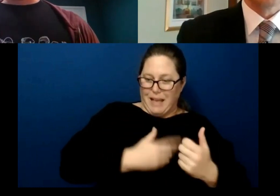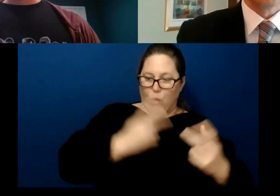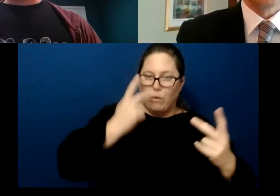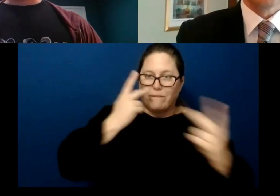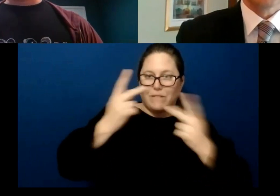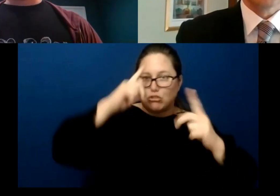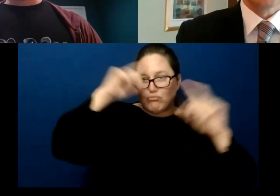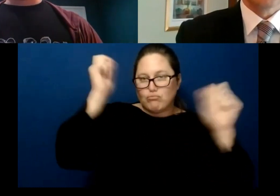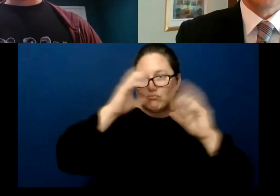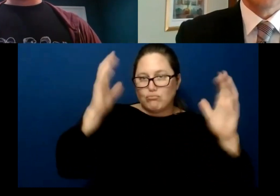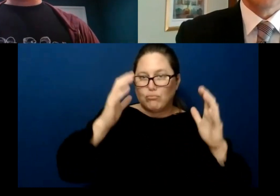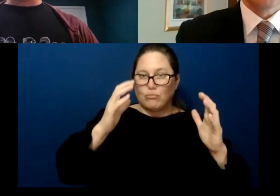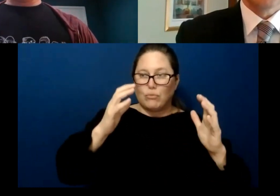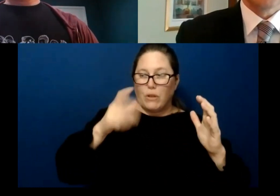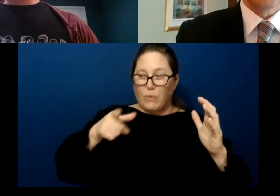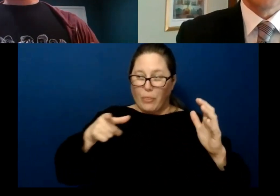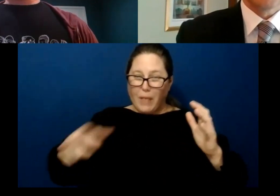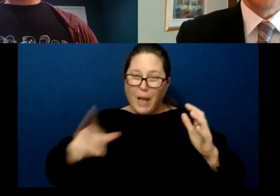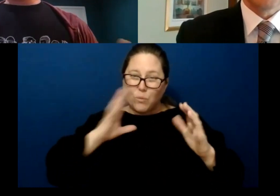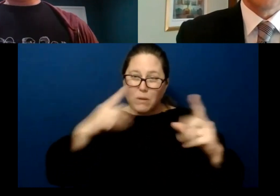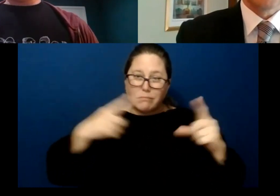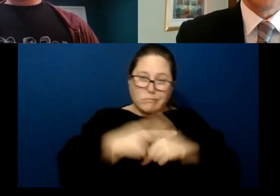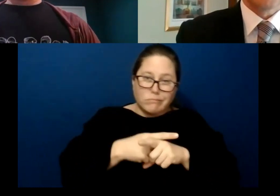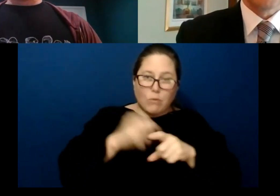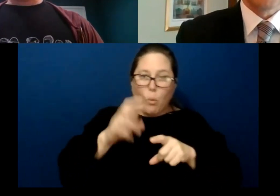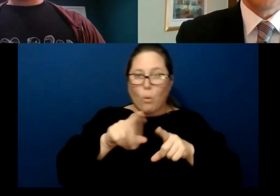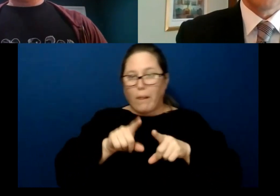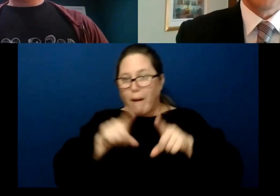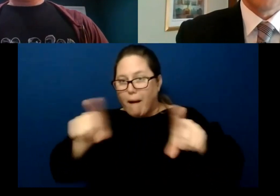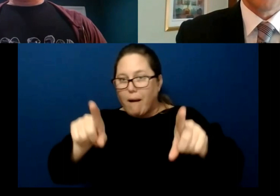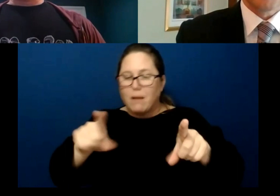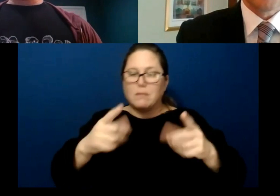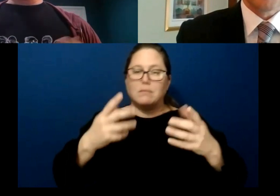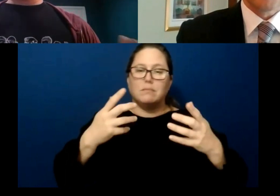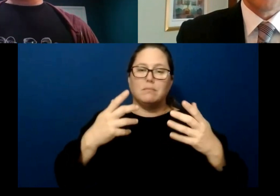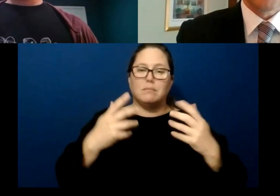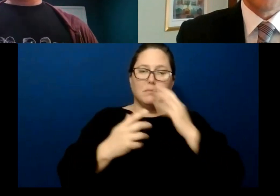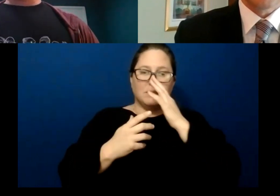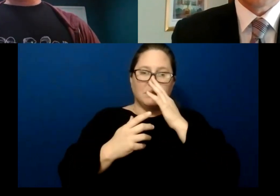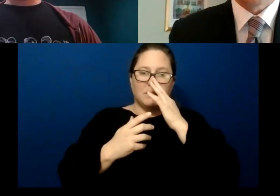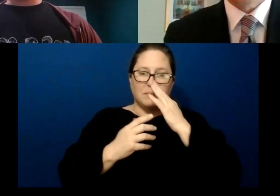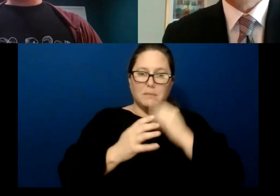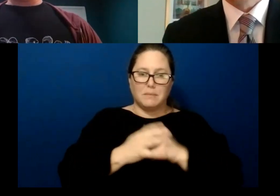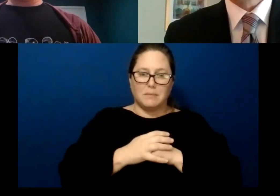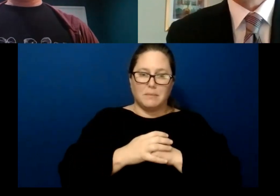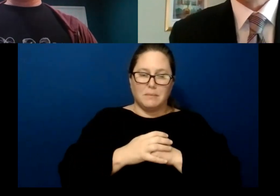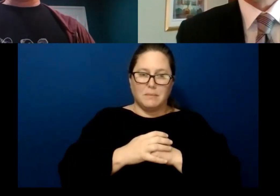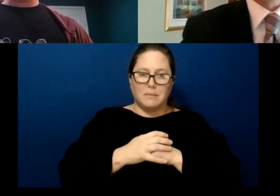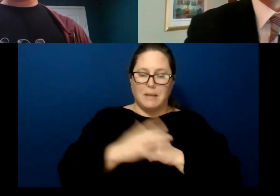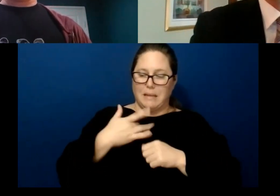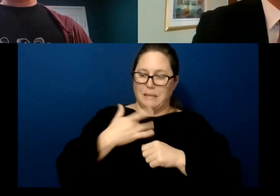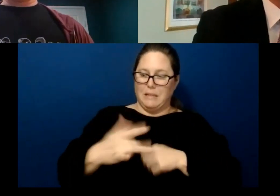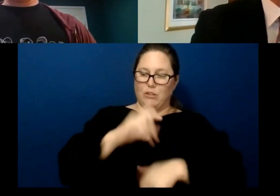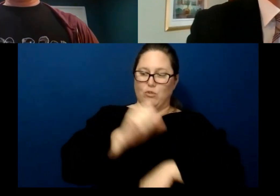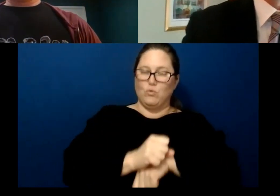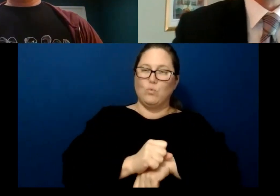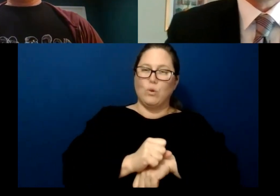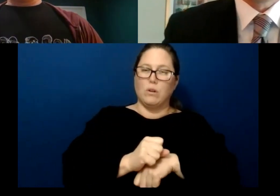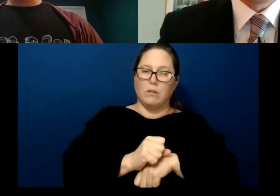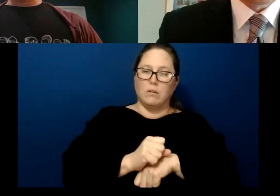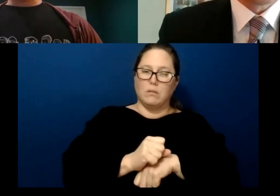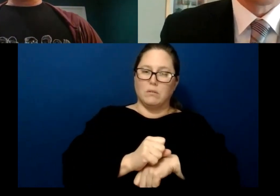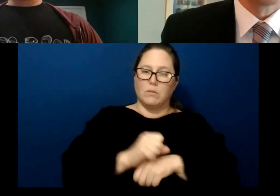align or not align with our vision. So there's conversations like that. Often I'm working as well with the BI team and the data science